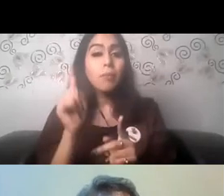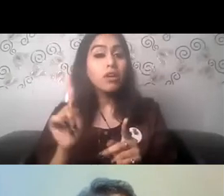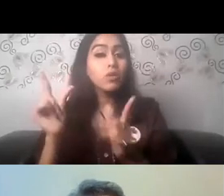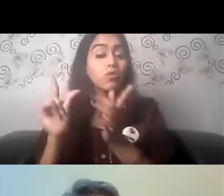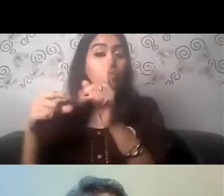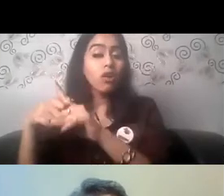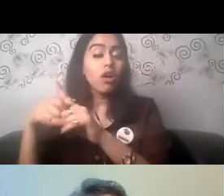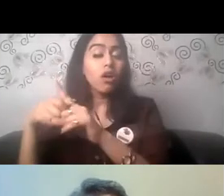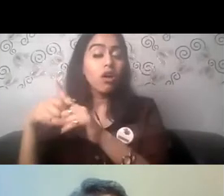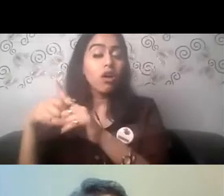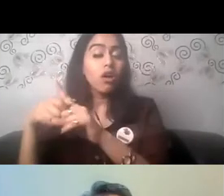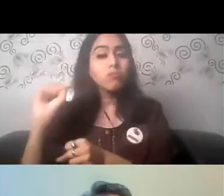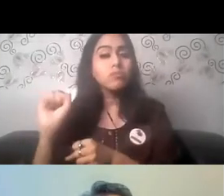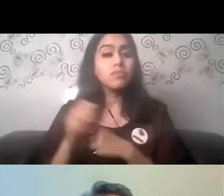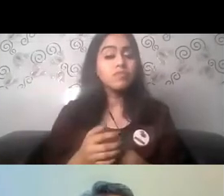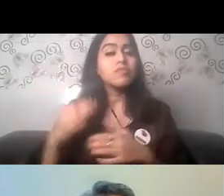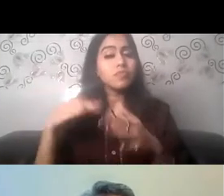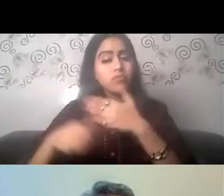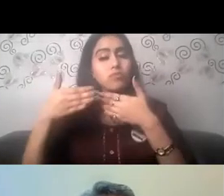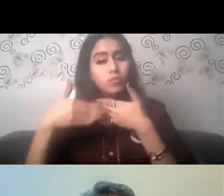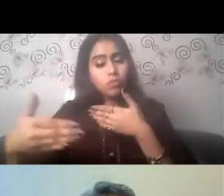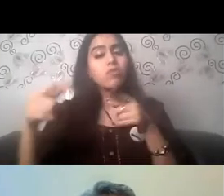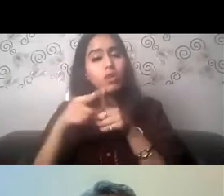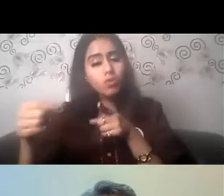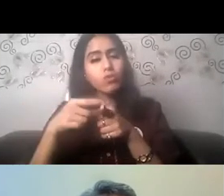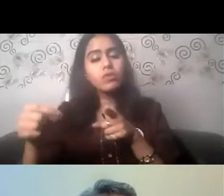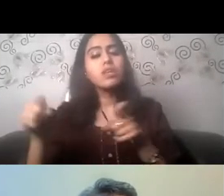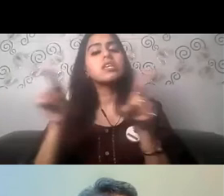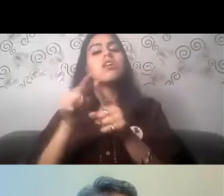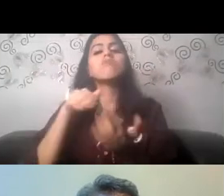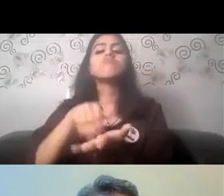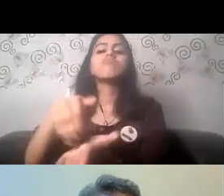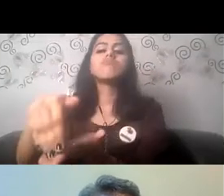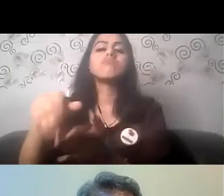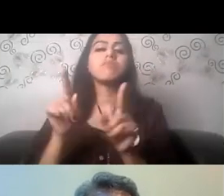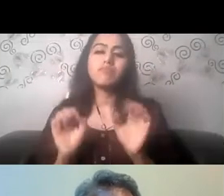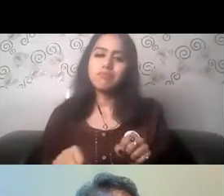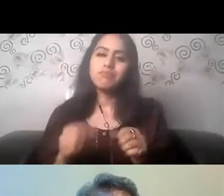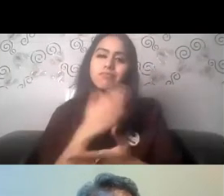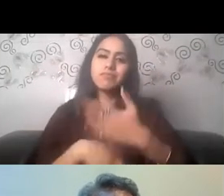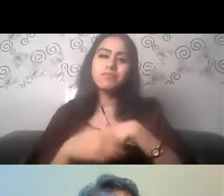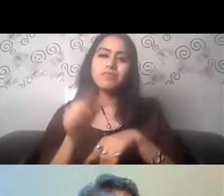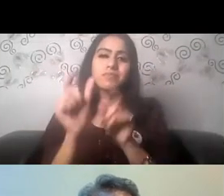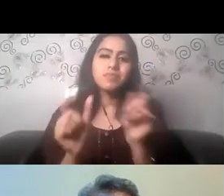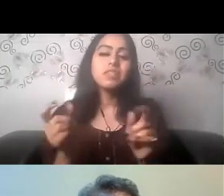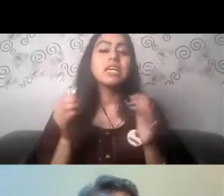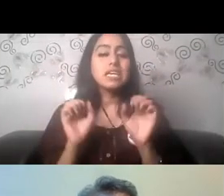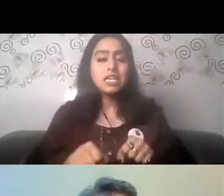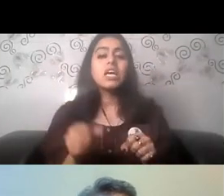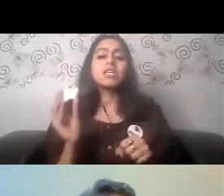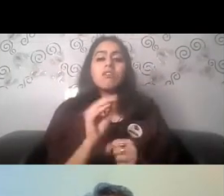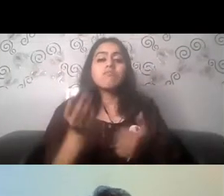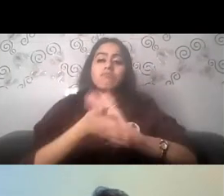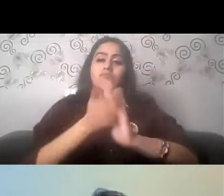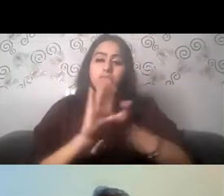government has consistently failed to engage with disabled people. So we have real challenges.